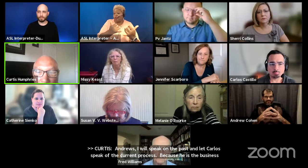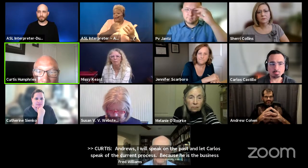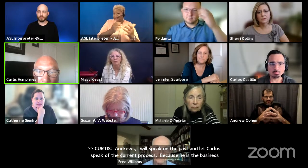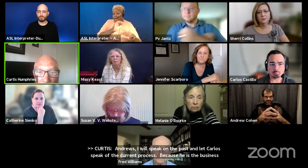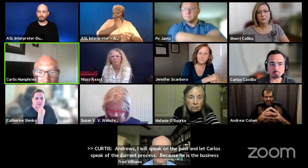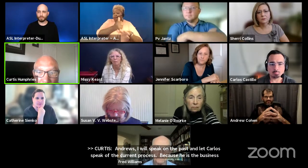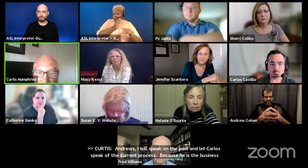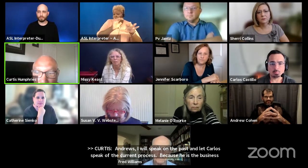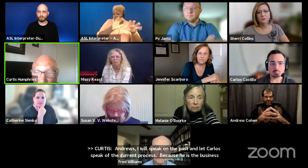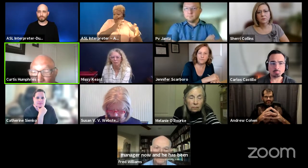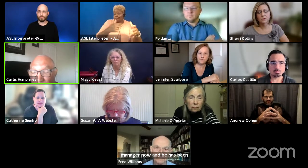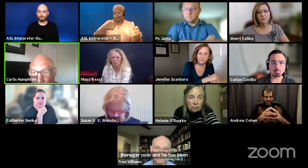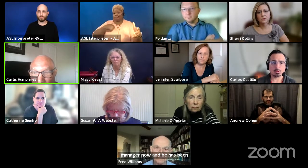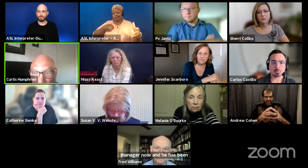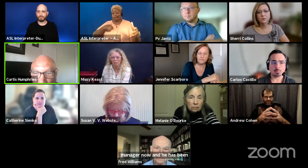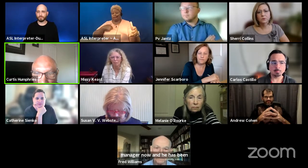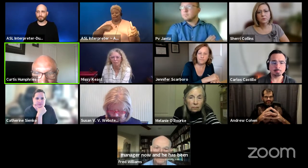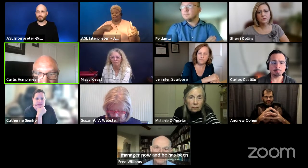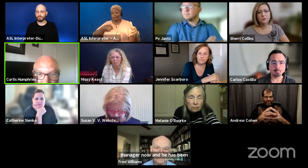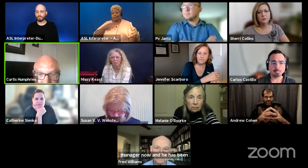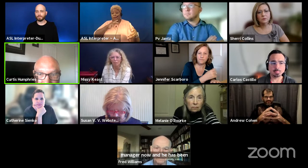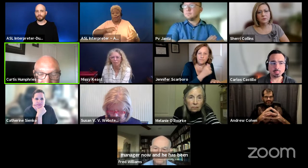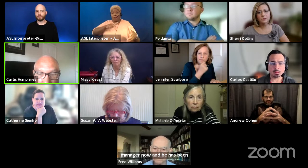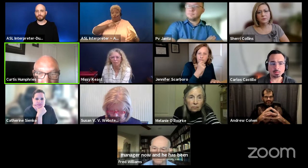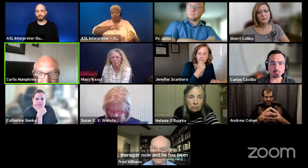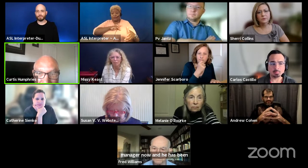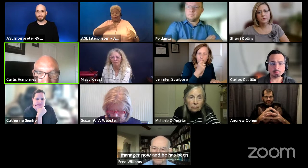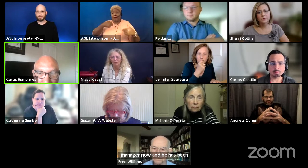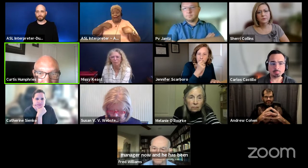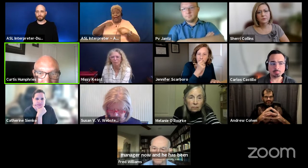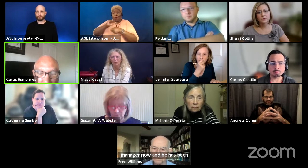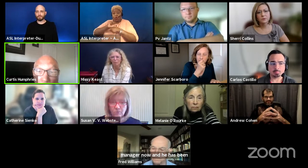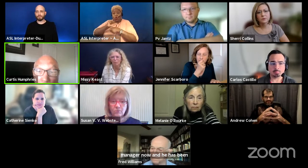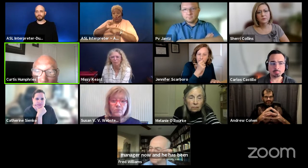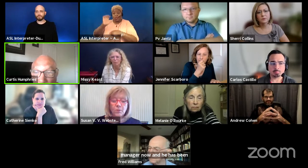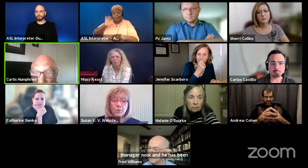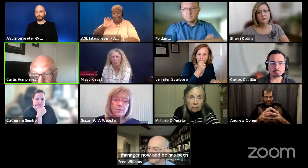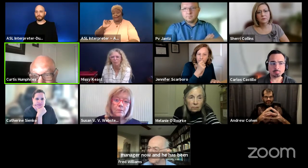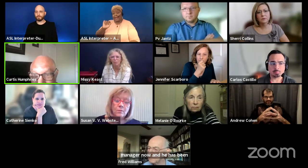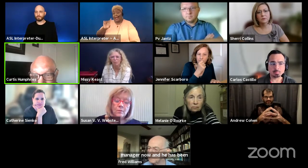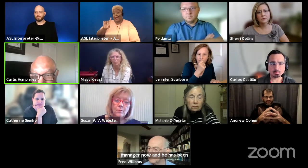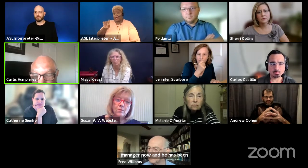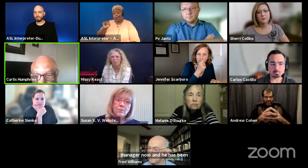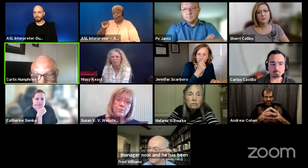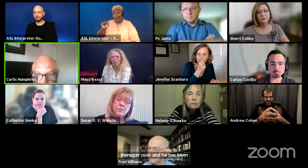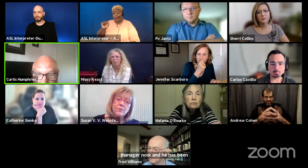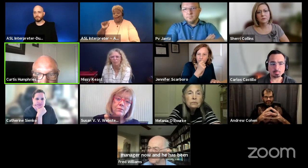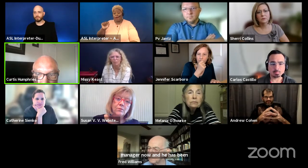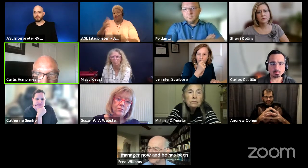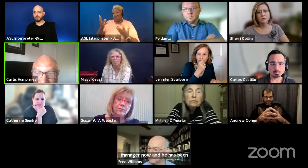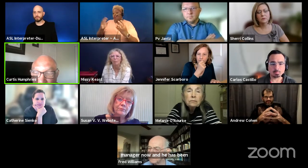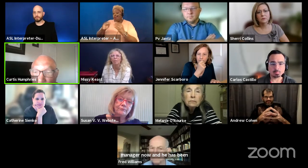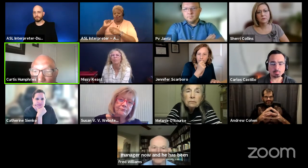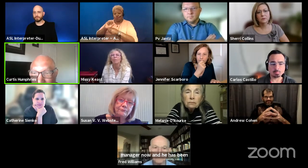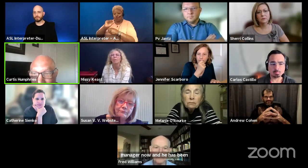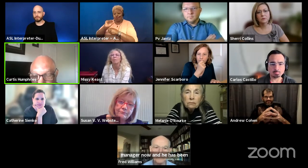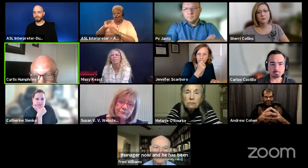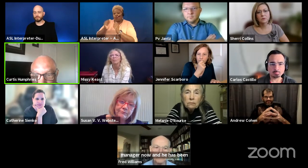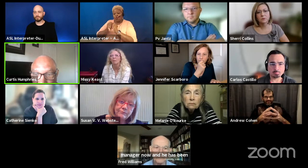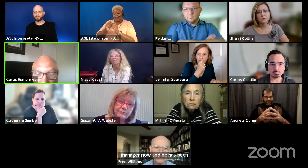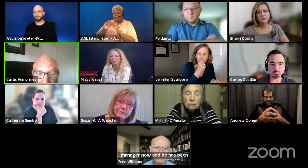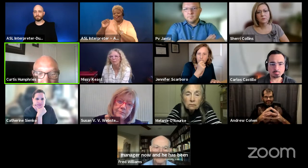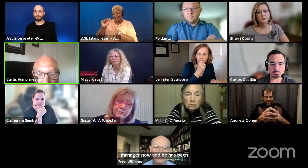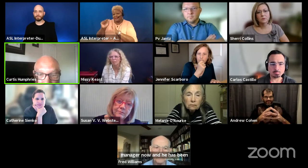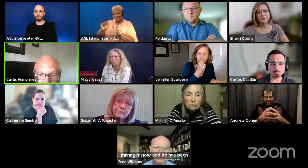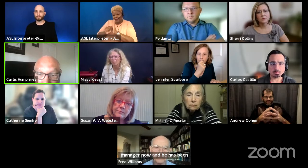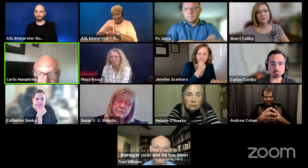circumstances. Because personnel I work with in ADOA in the past are along with the state, so they do have a different